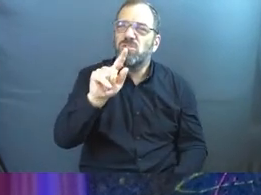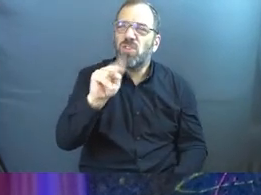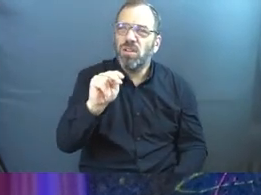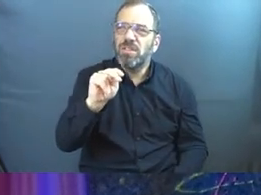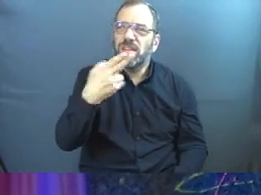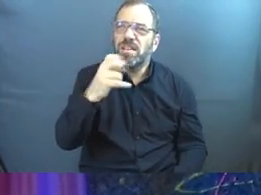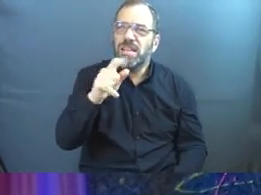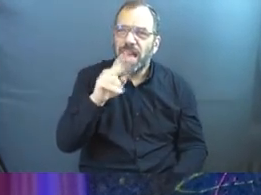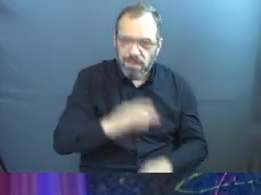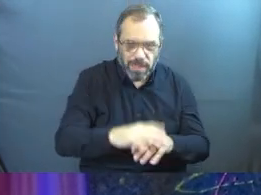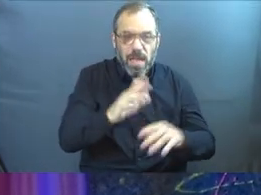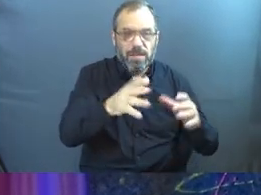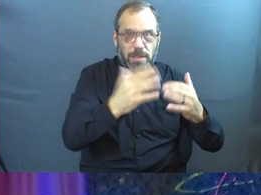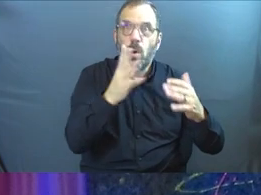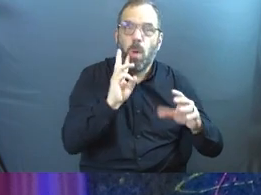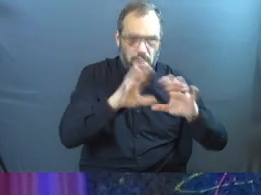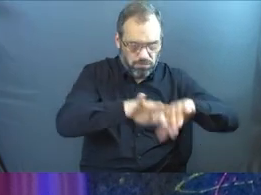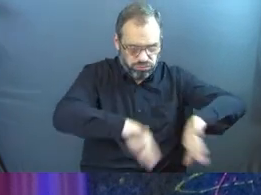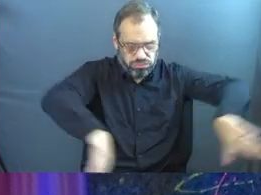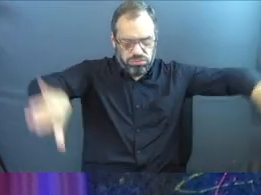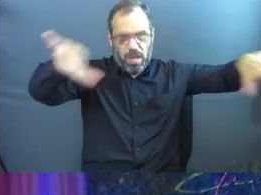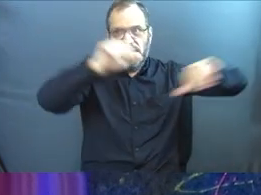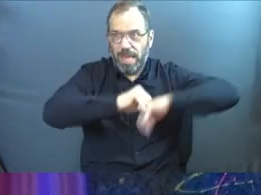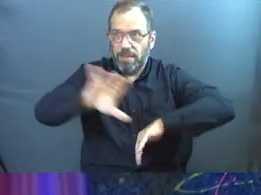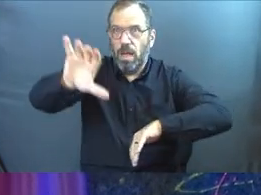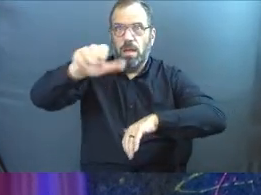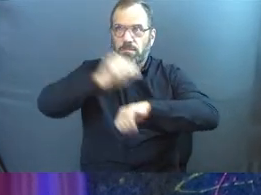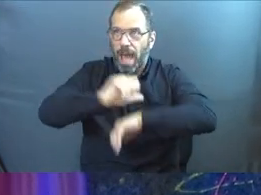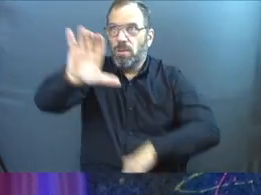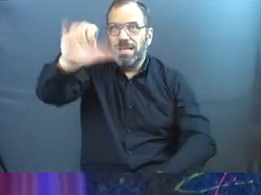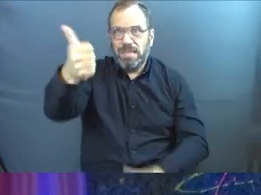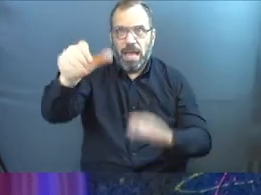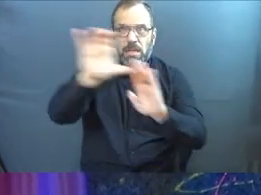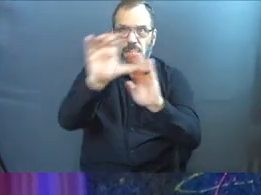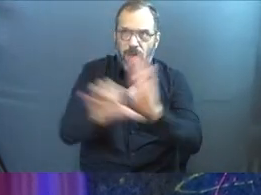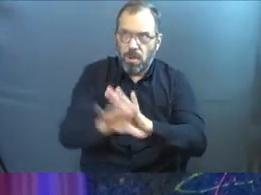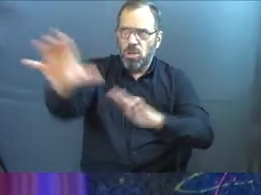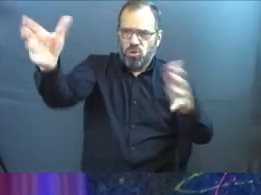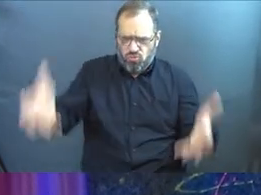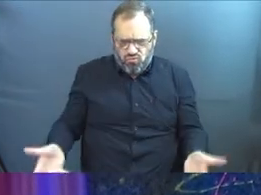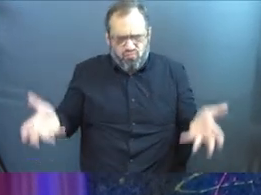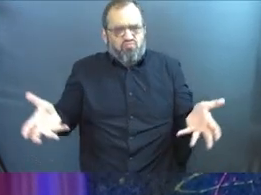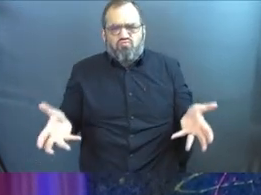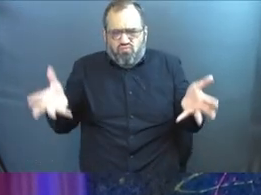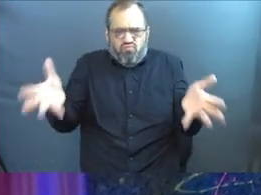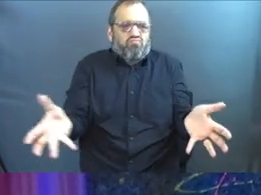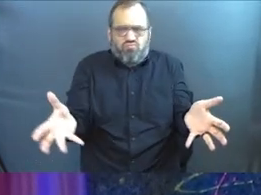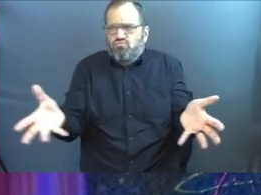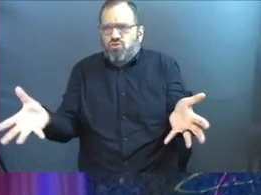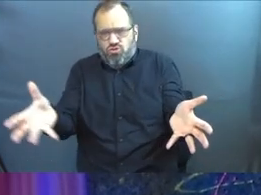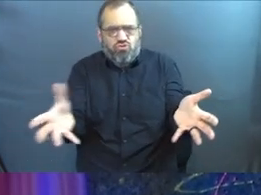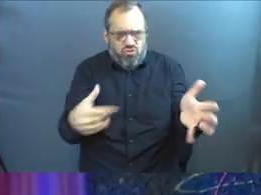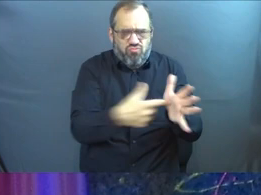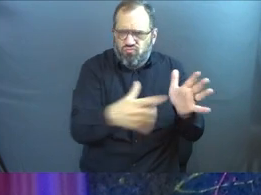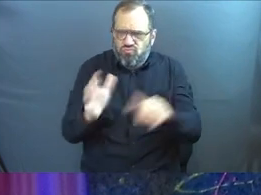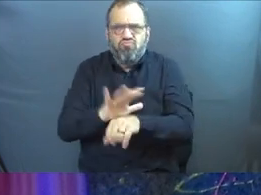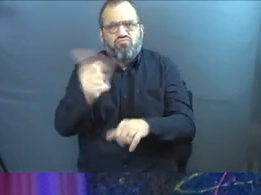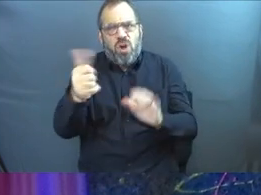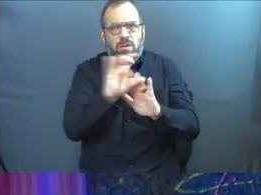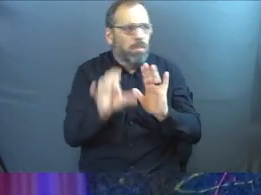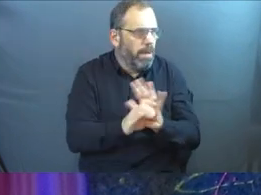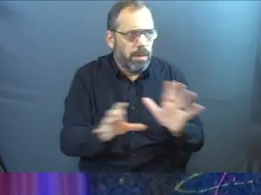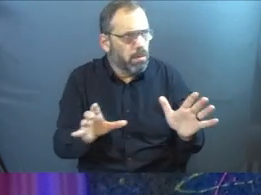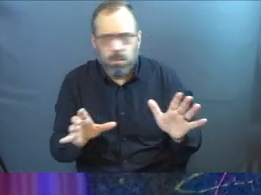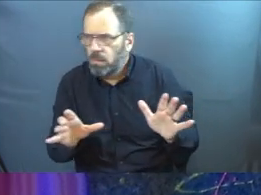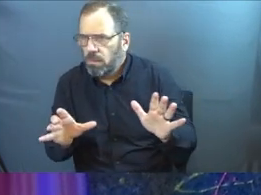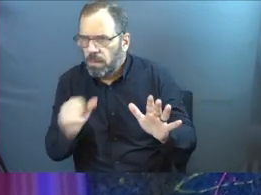they get out of Egypt. And then he goes up on the mountain and he gets the Ten Commandments, right? The stone tablets. And he gives them the Ten Commandments. And the Ten Commandments are, am I